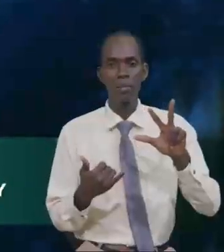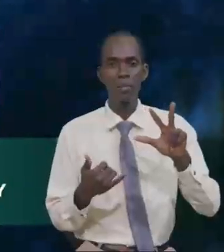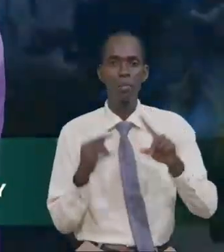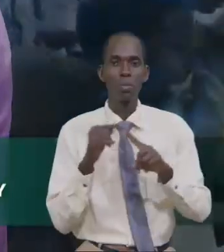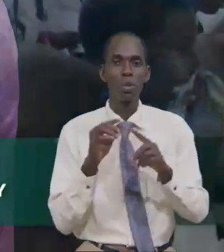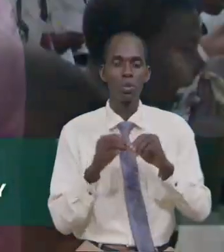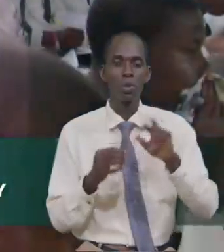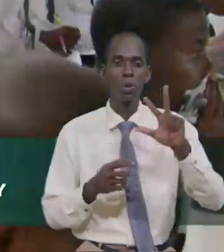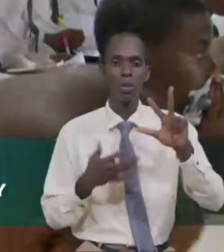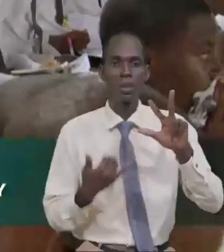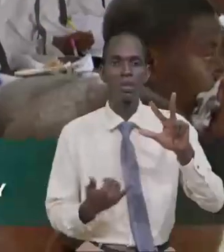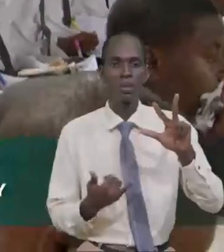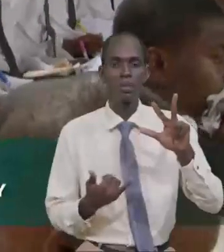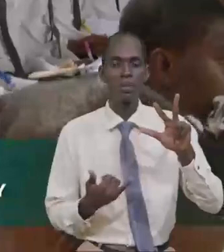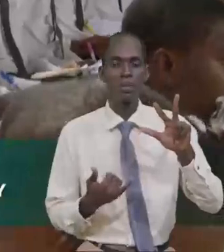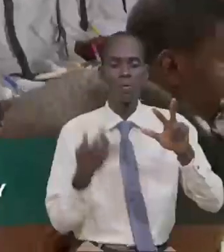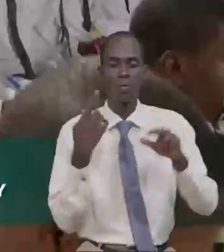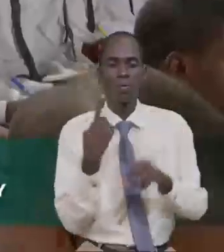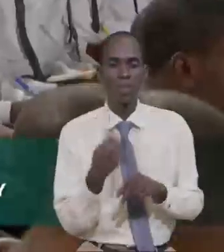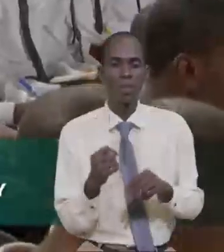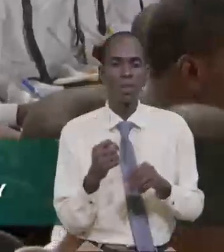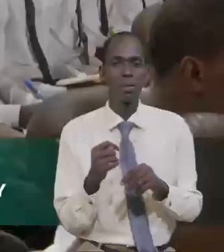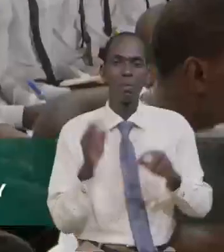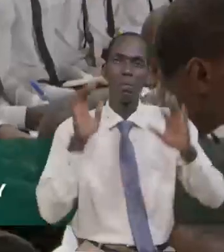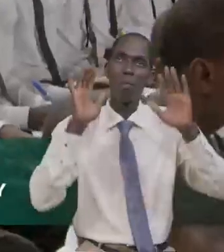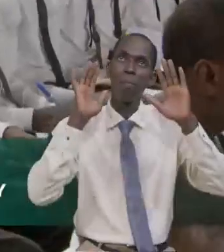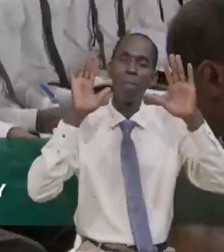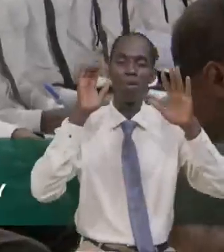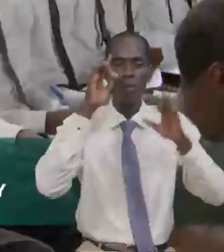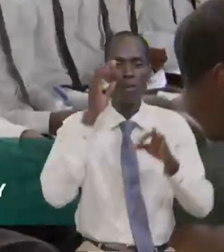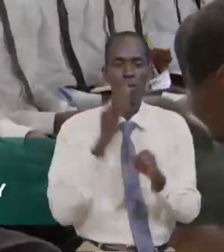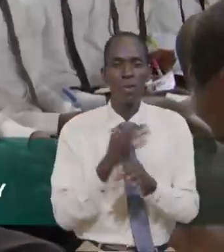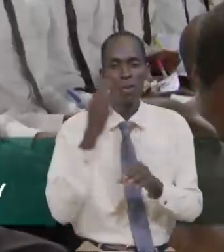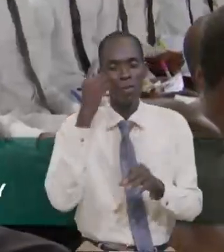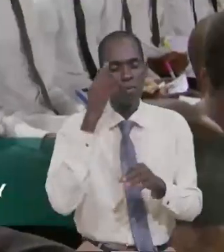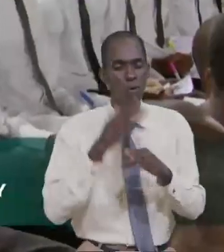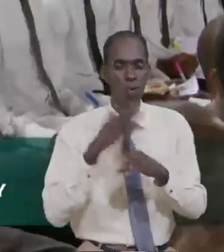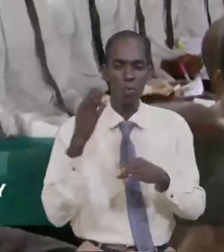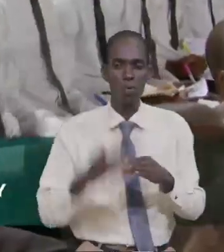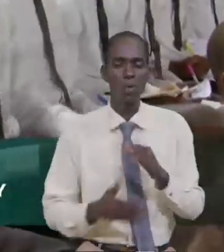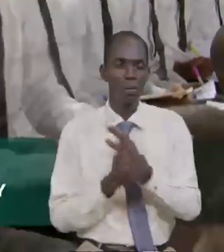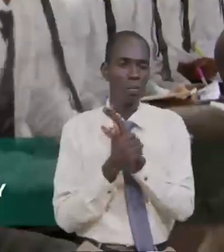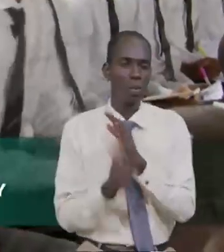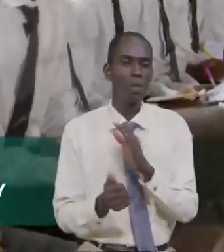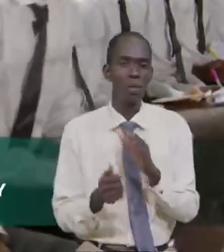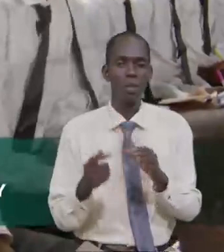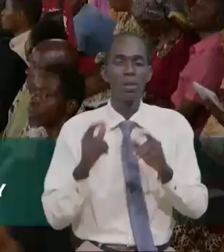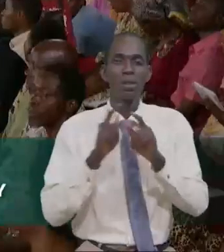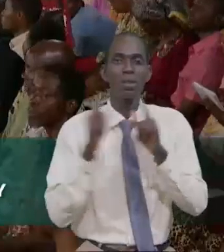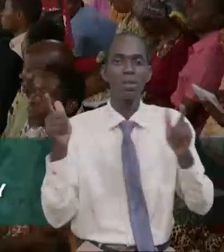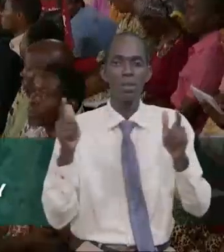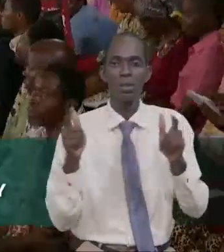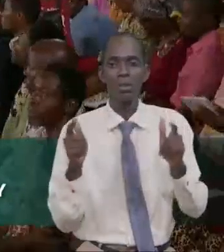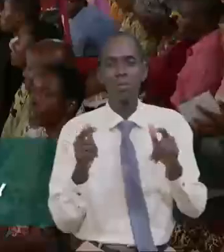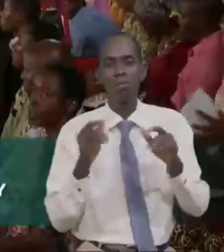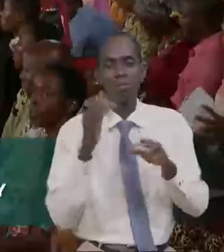Marvelous faith for thorough mastery. You will master every difficulty in your